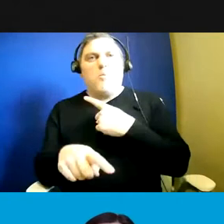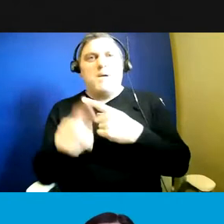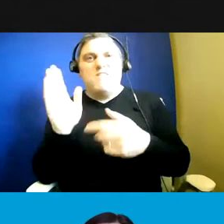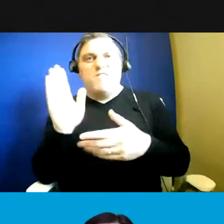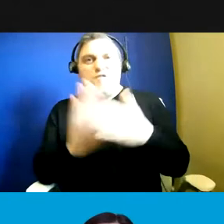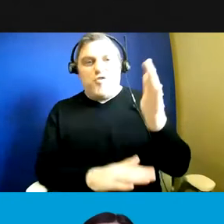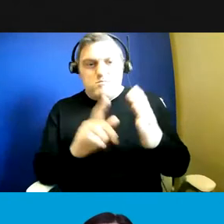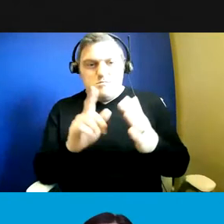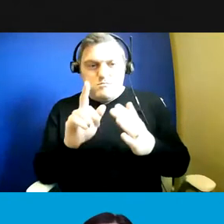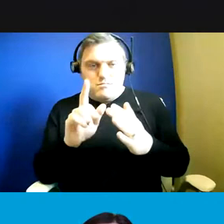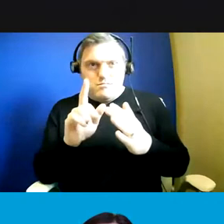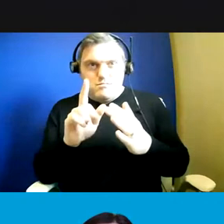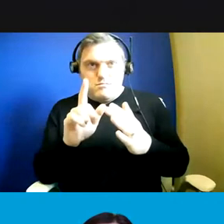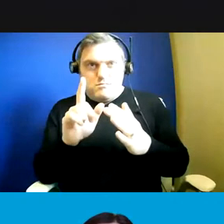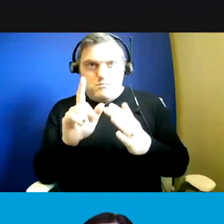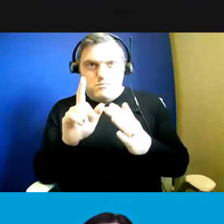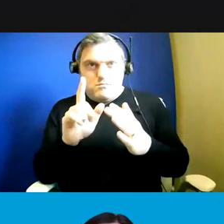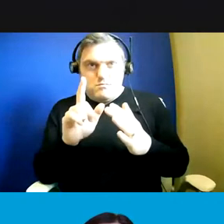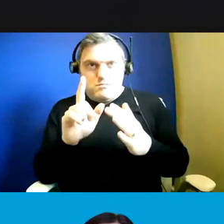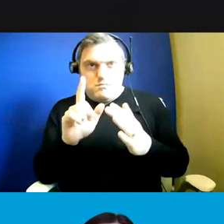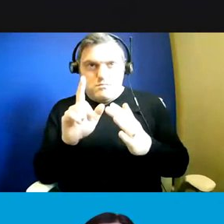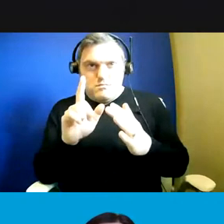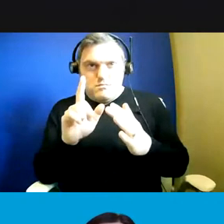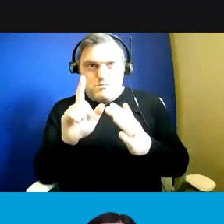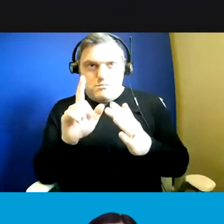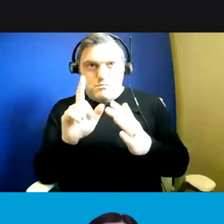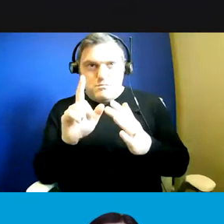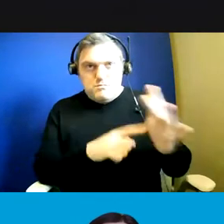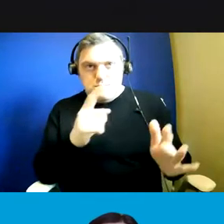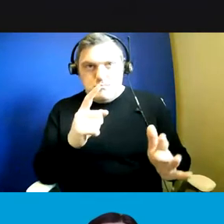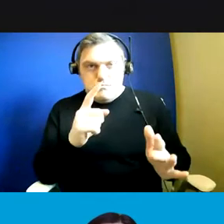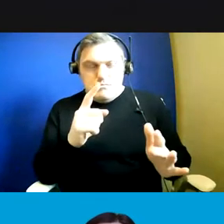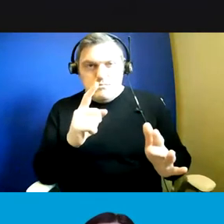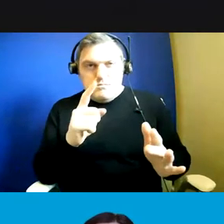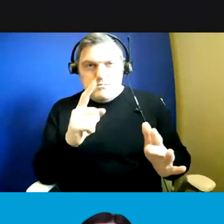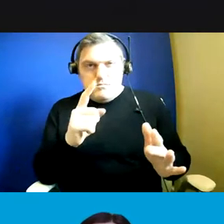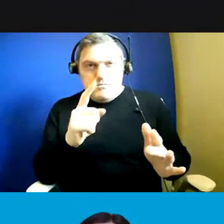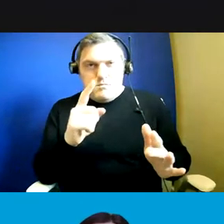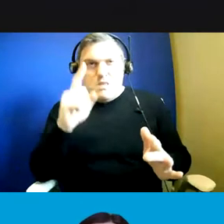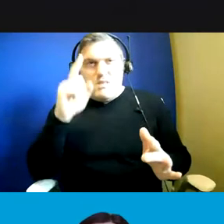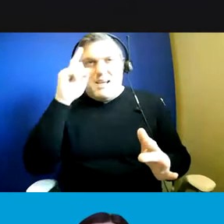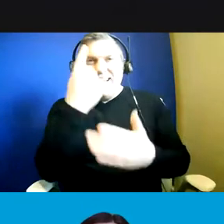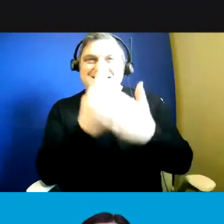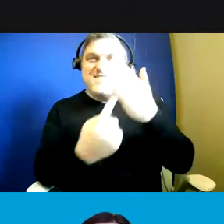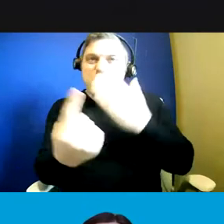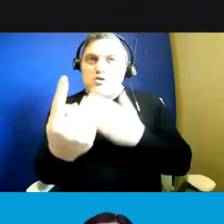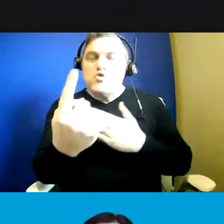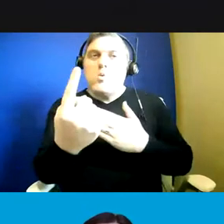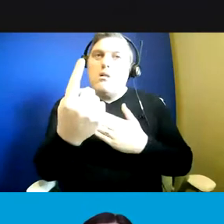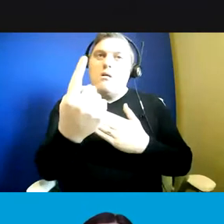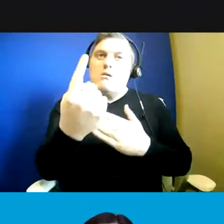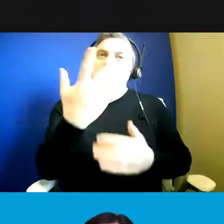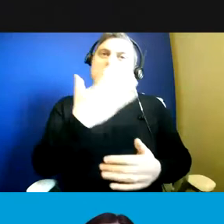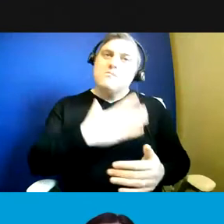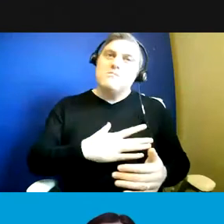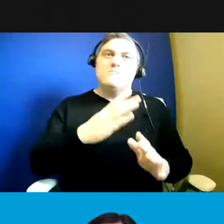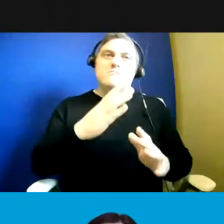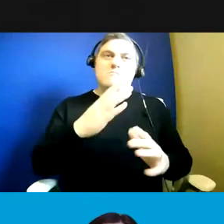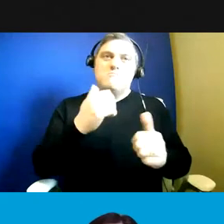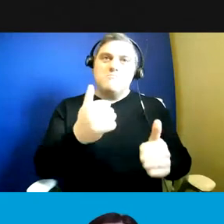said that he's just saying that he thinks the individual geared response is essential for everyone experiencing it, and